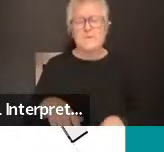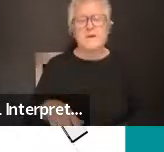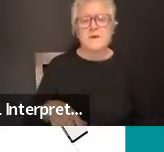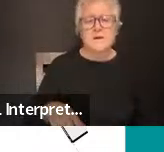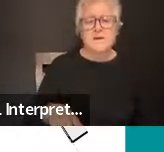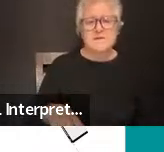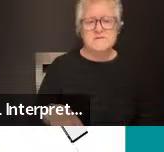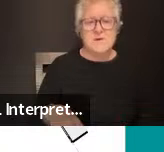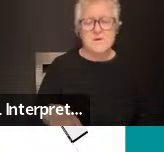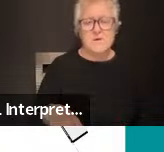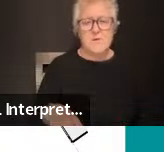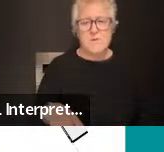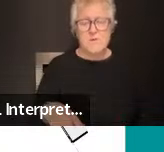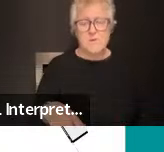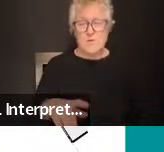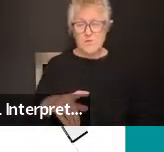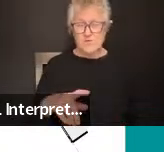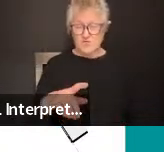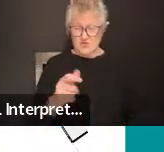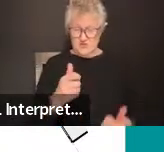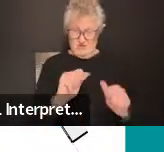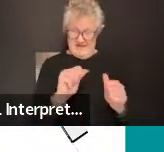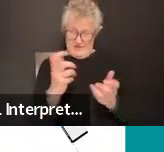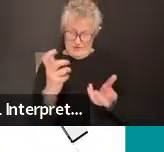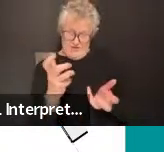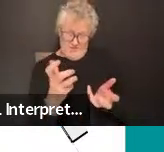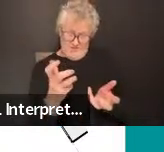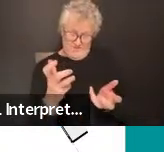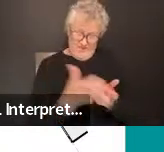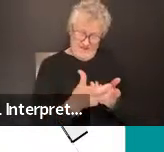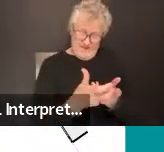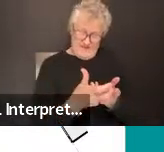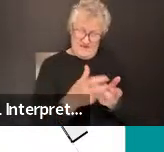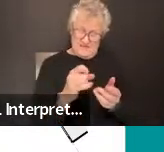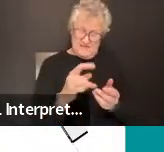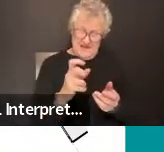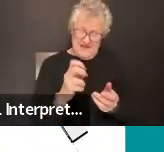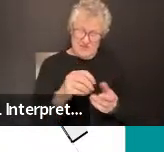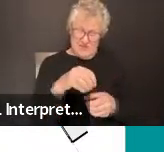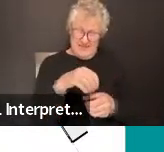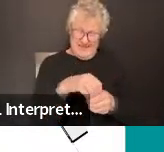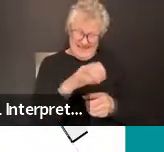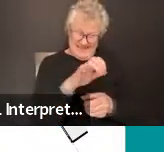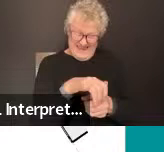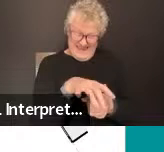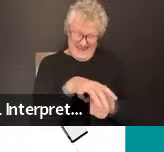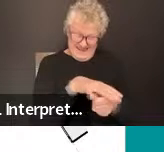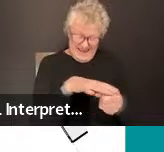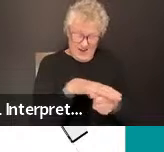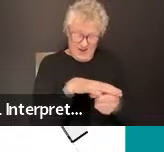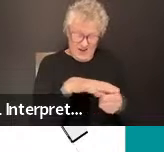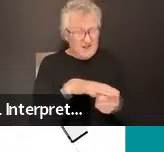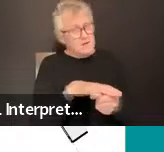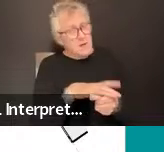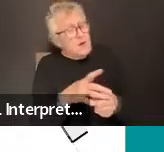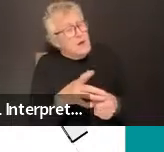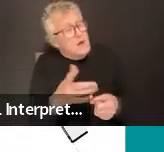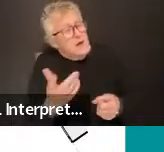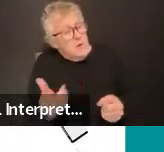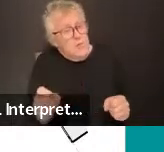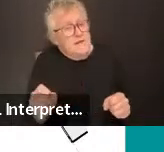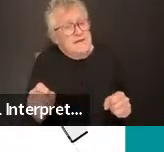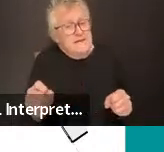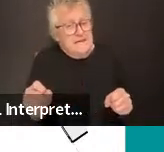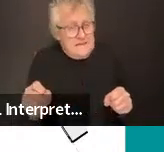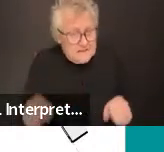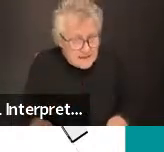station to fit in this location, we're saying is possible, but it has some constraints. And one of the constraints is there's